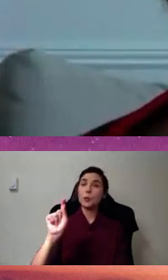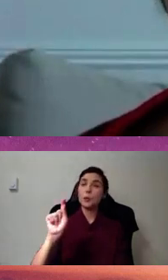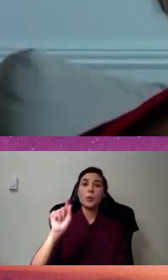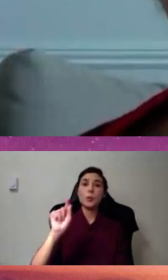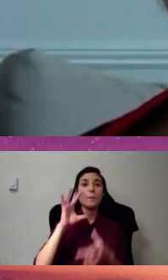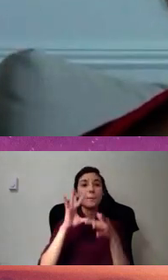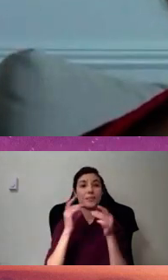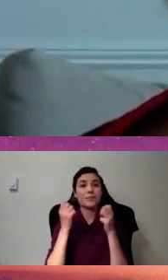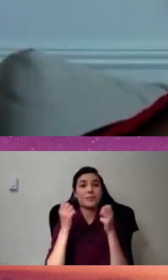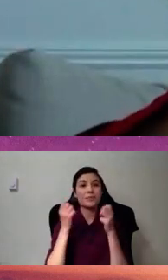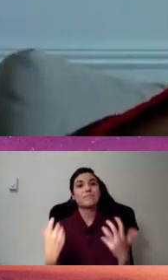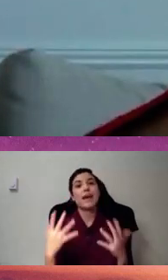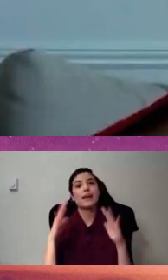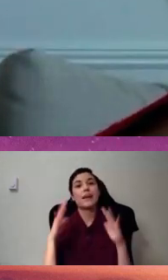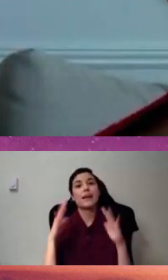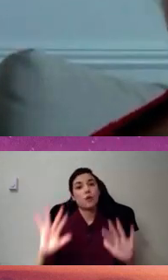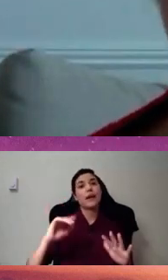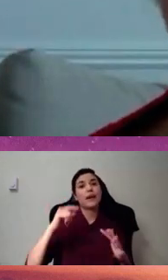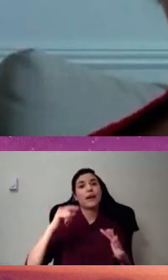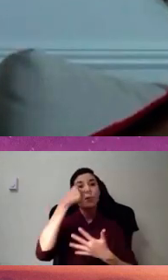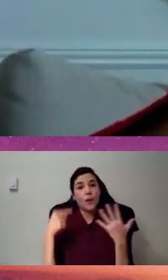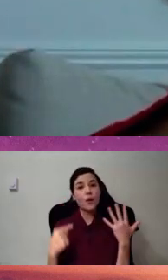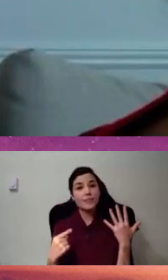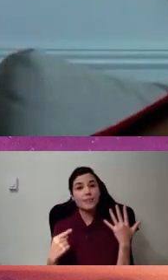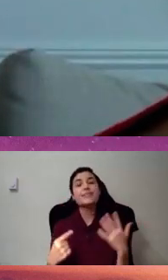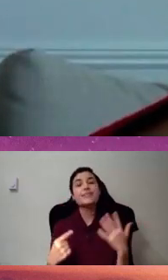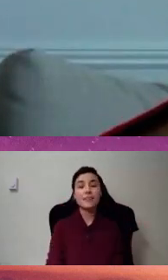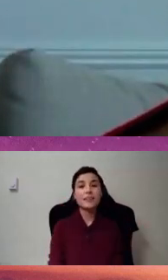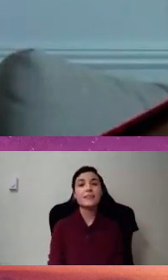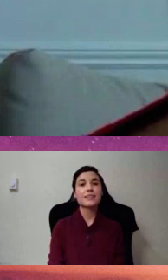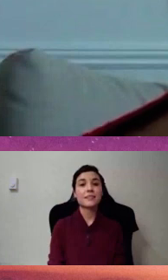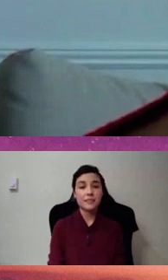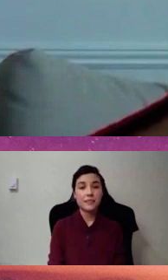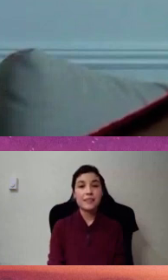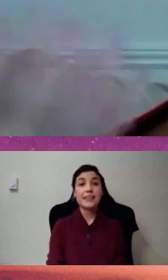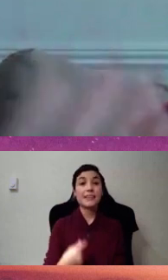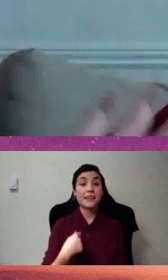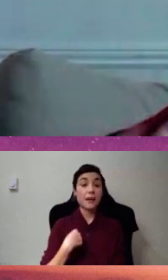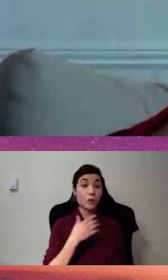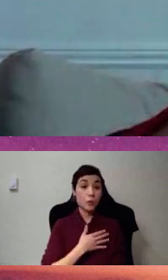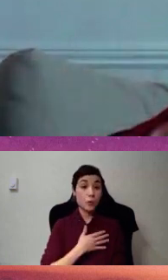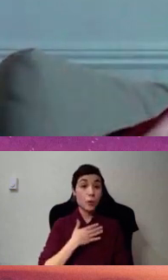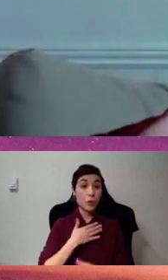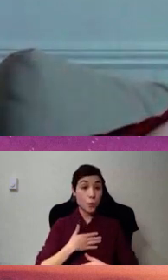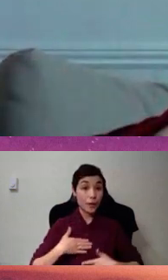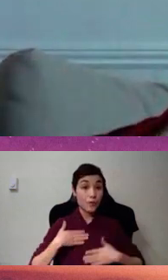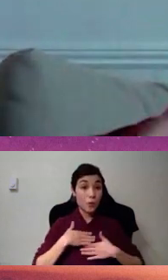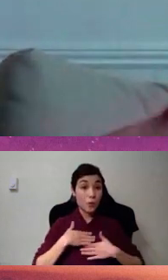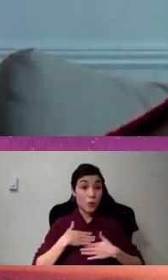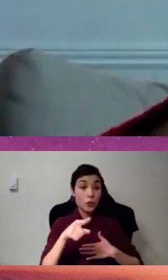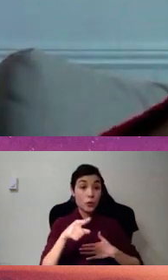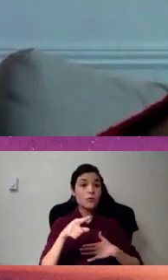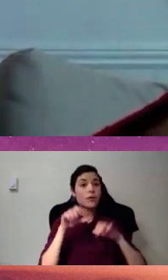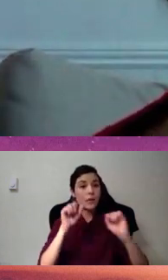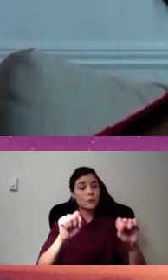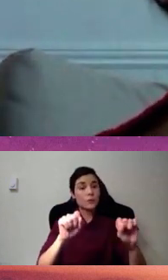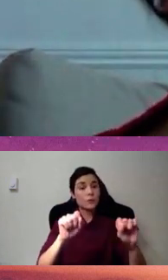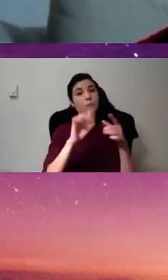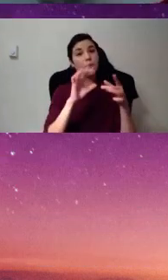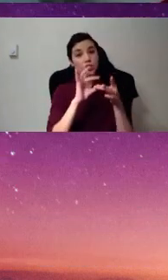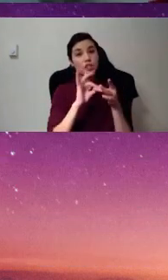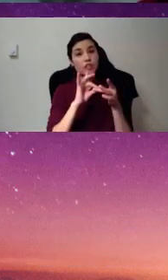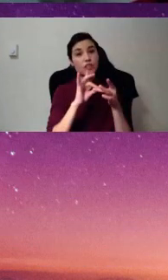thankful for you voicing those. But I'm speaking through a Pacific